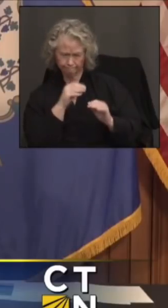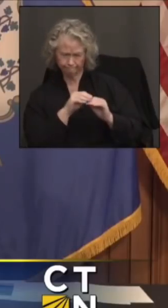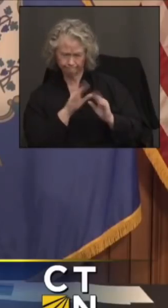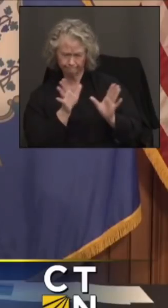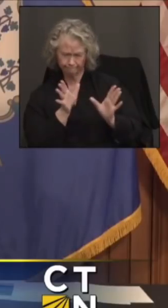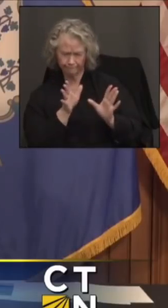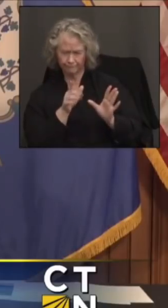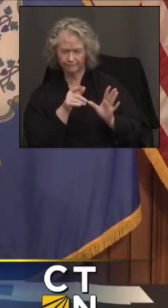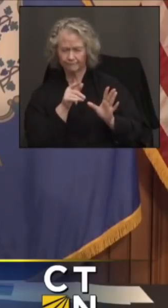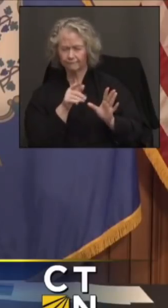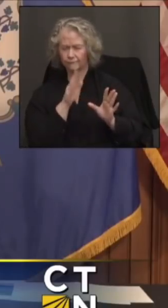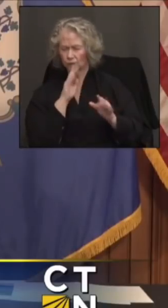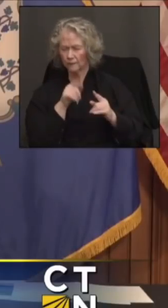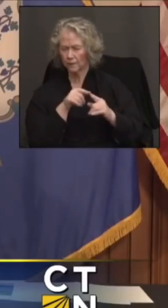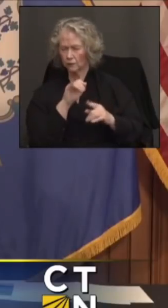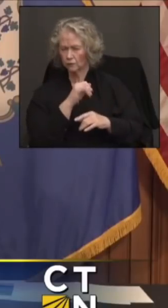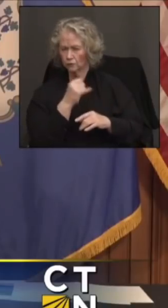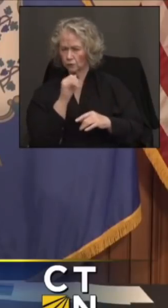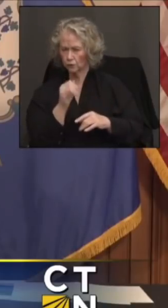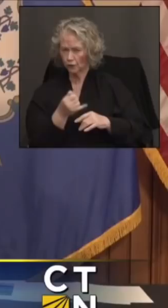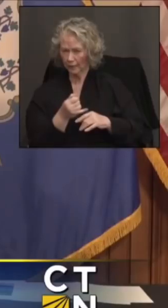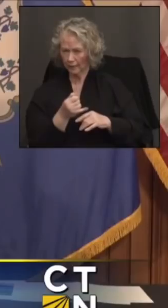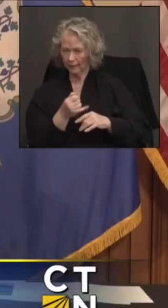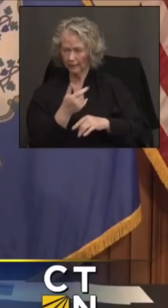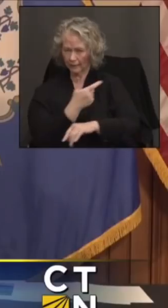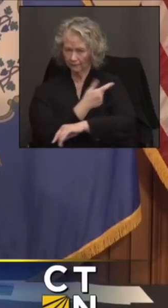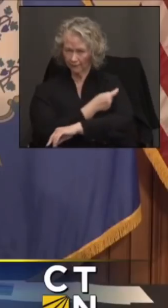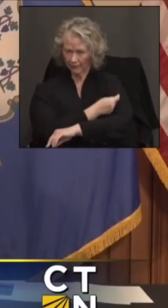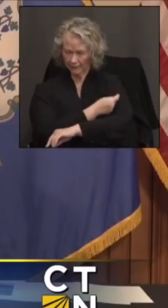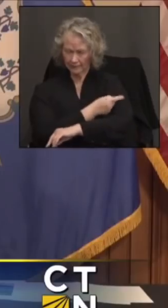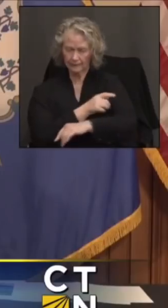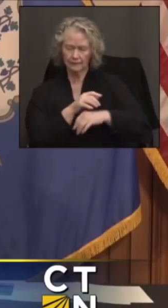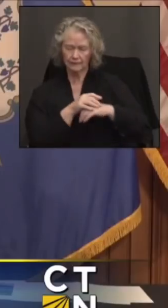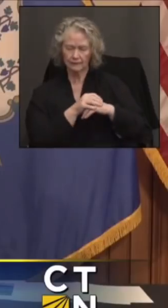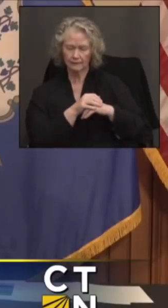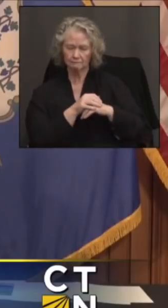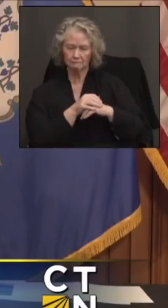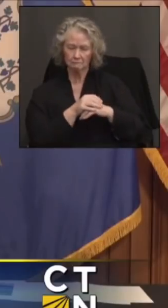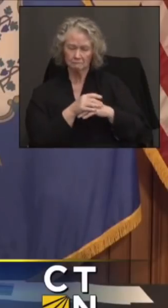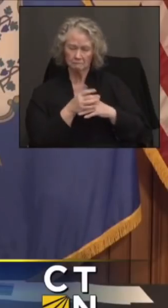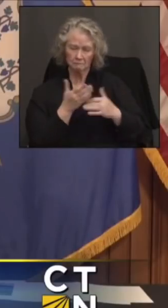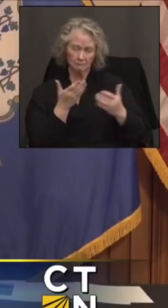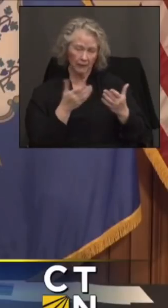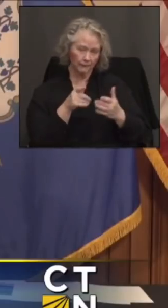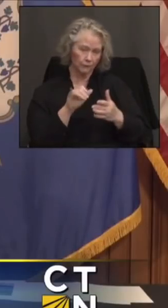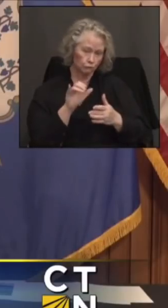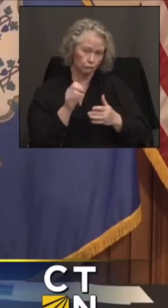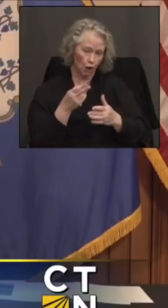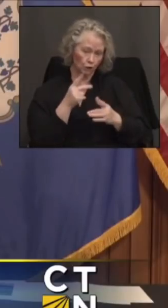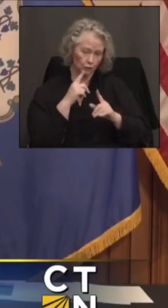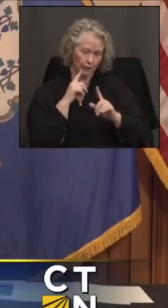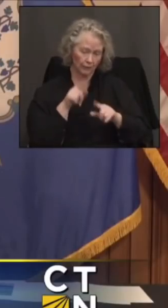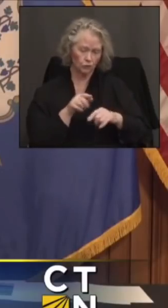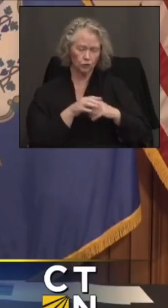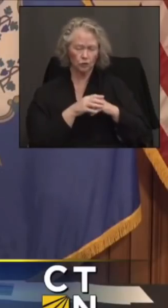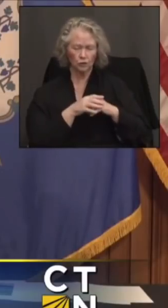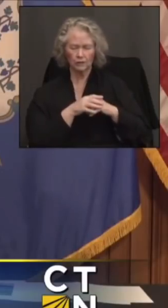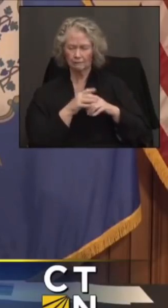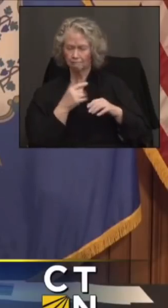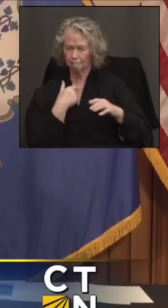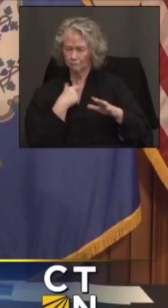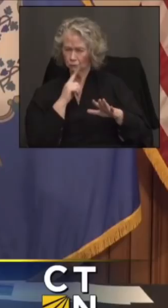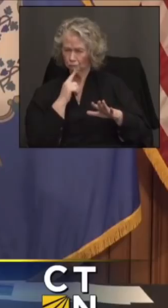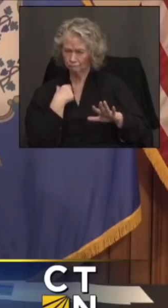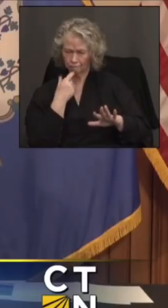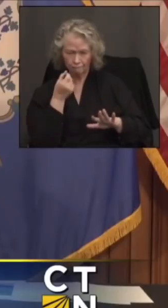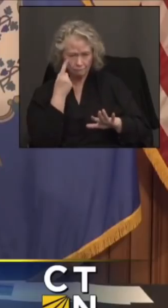to the Johnson & Johnson vaccines. Maybe I don't know if you want Josh to answer this, but tell me if I'm